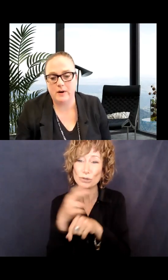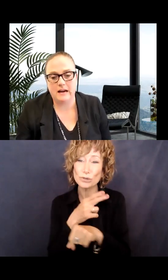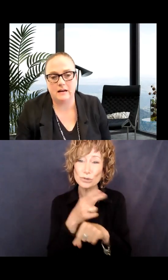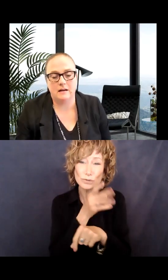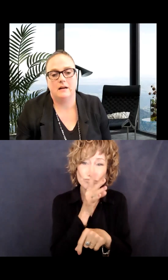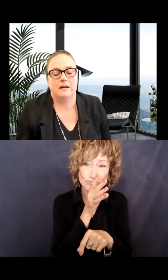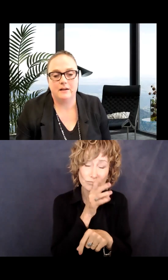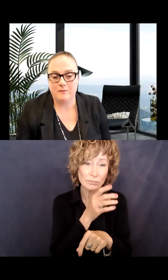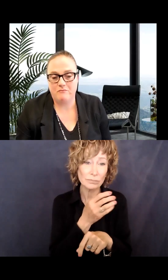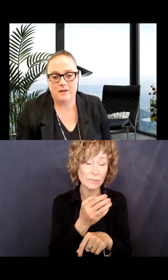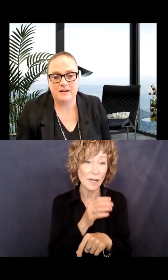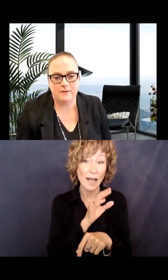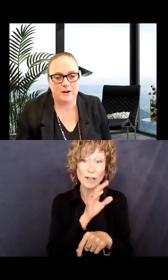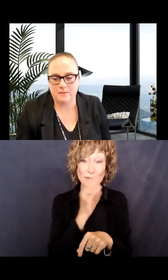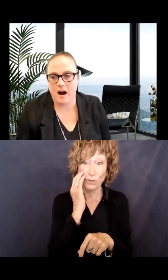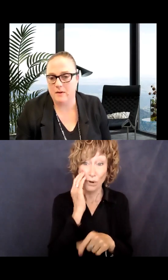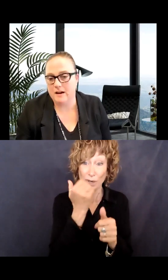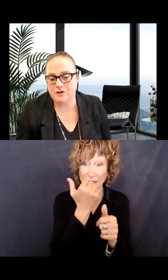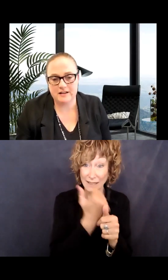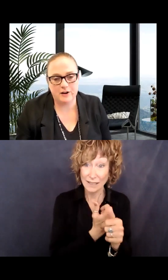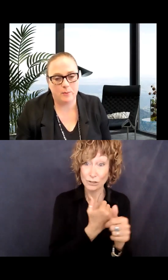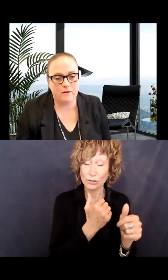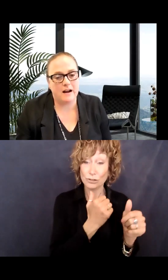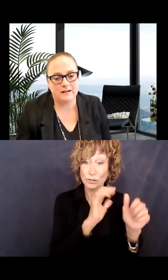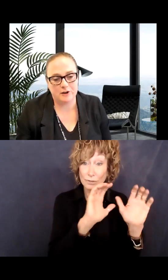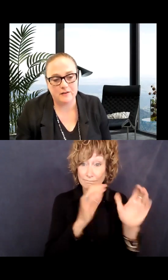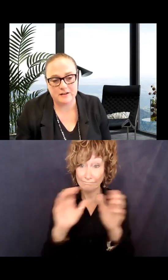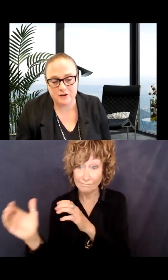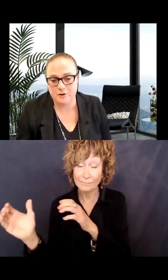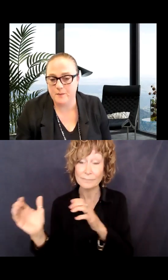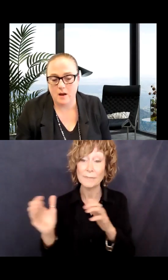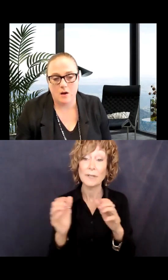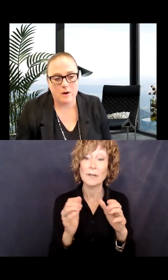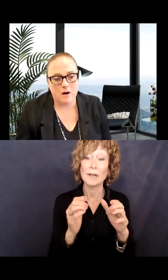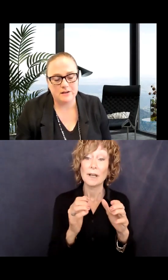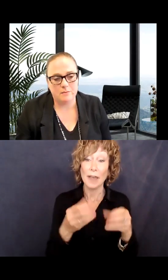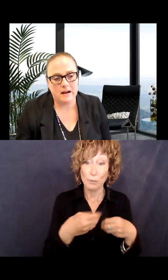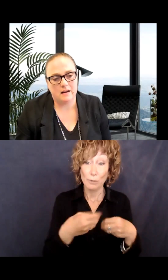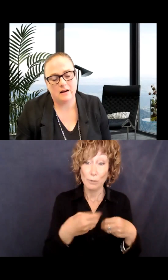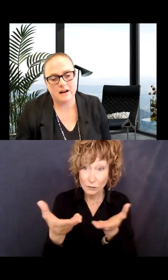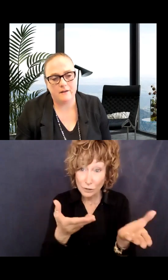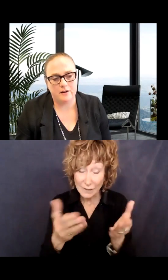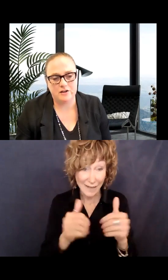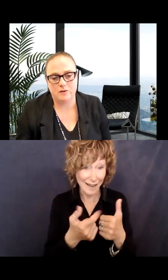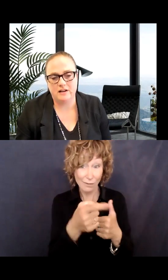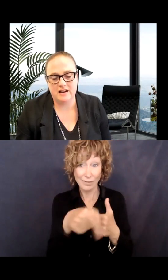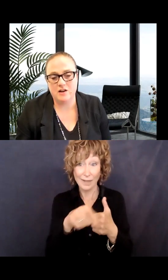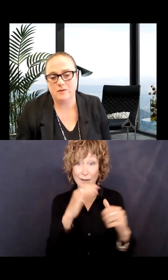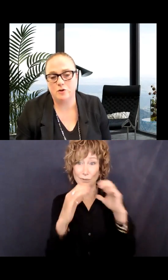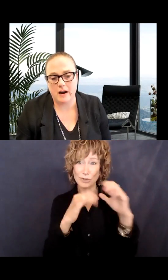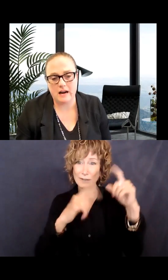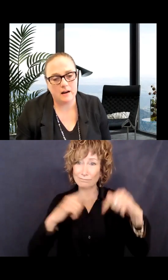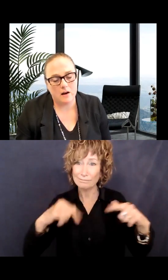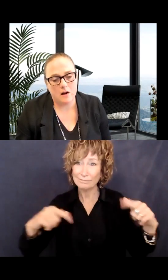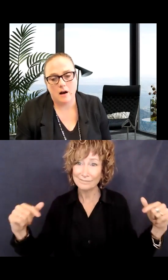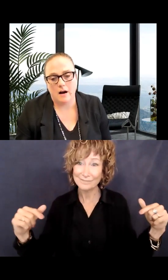differs between, the different populations that you're providing service to. We also make an effort to do